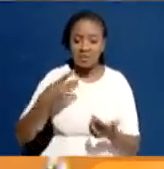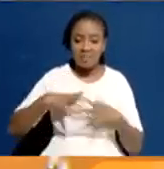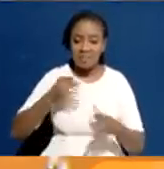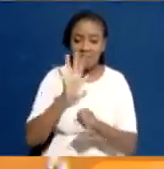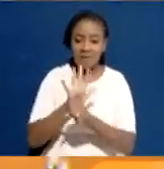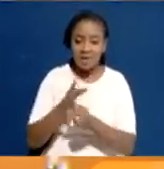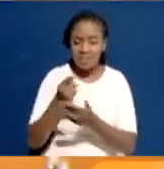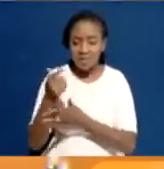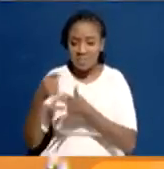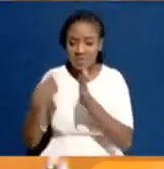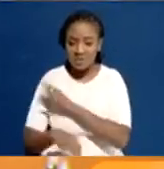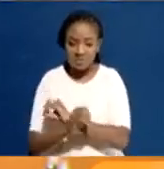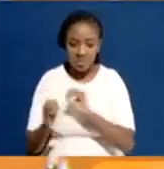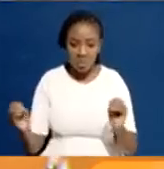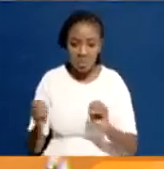Collusion,